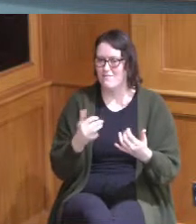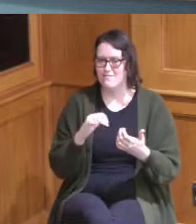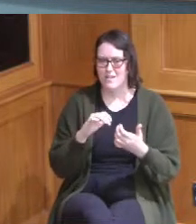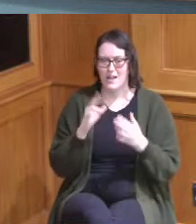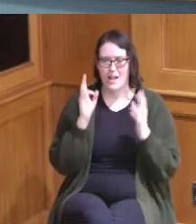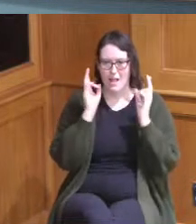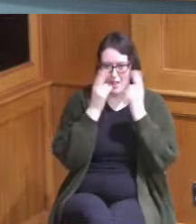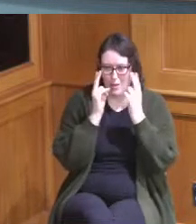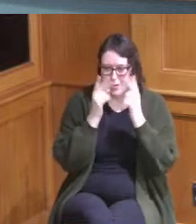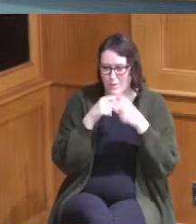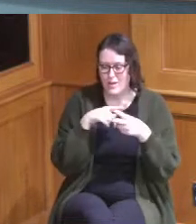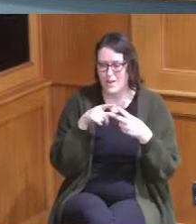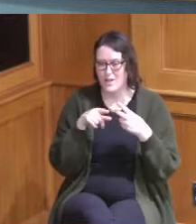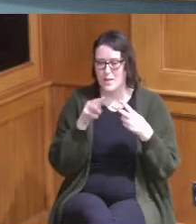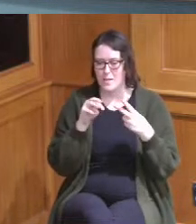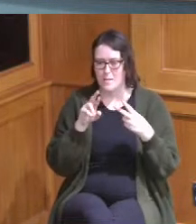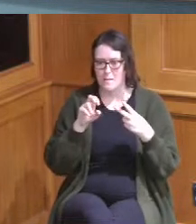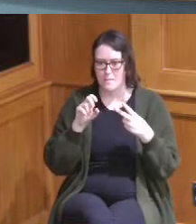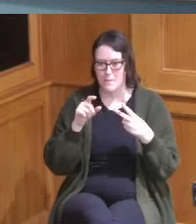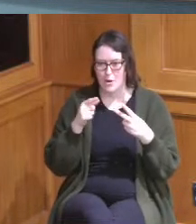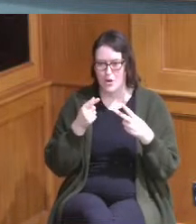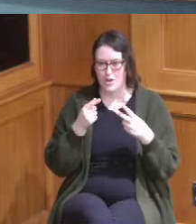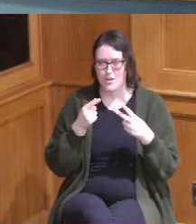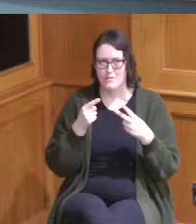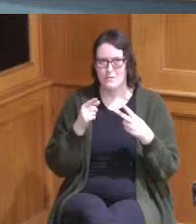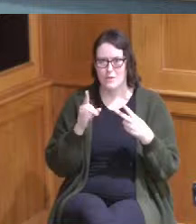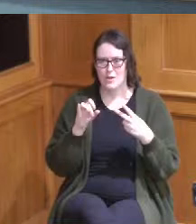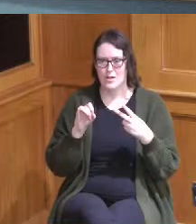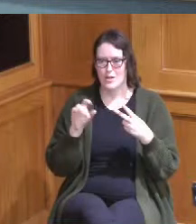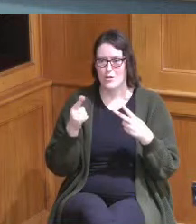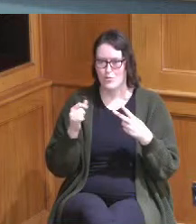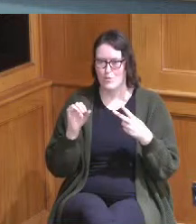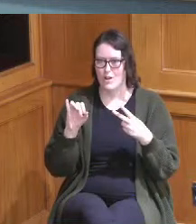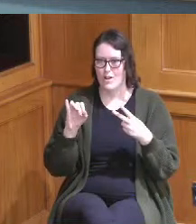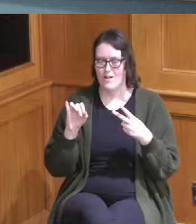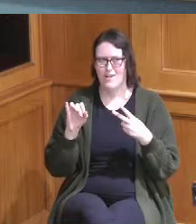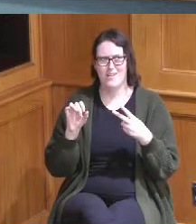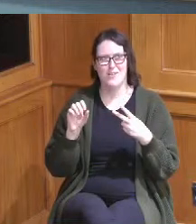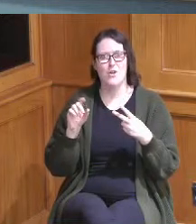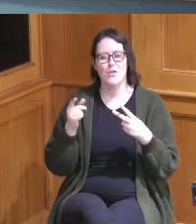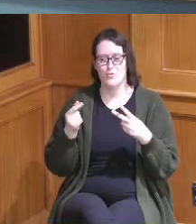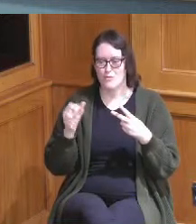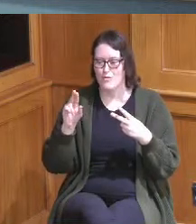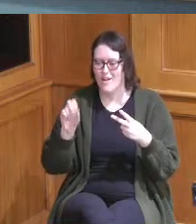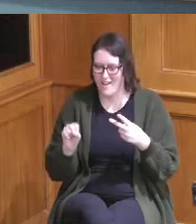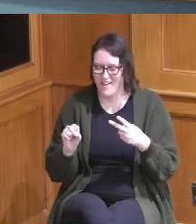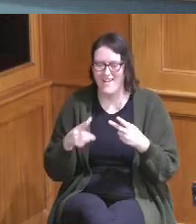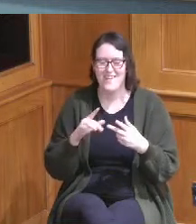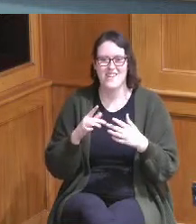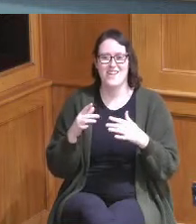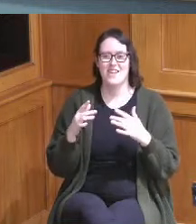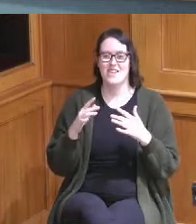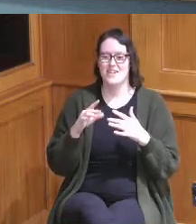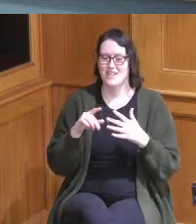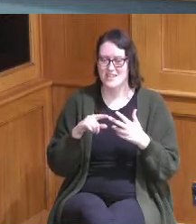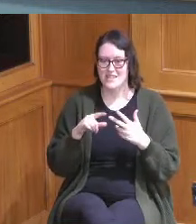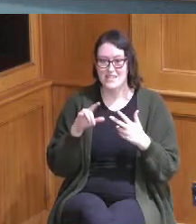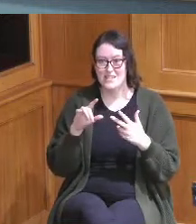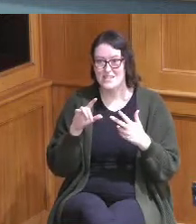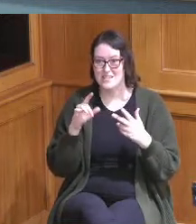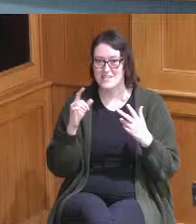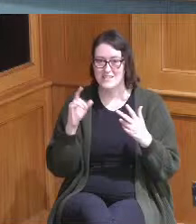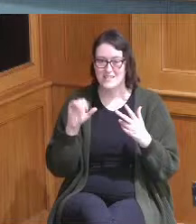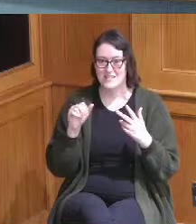Halloween, Mardi Gras, Cinco de Mayo, all that was connected to the indigenous people. And they did it for a reason, because